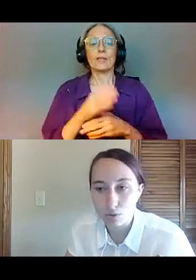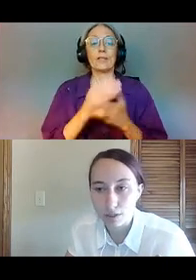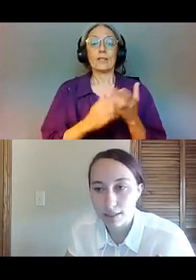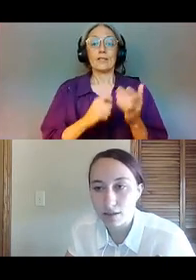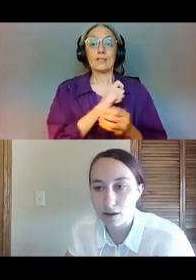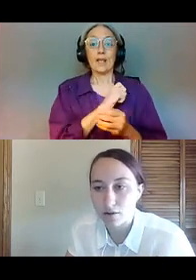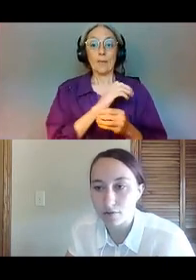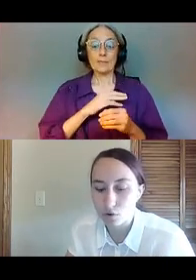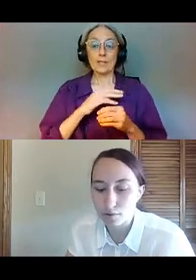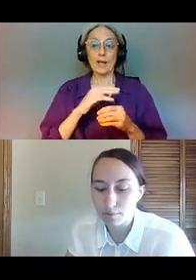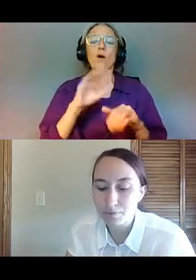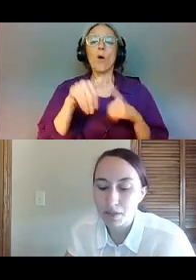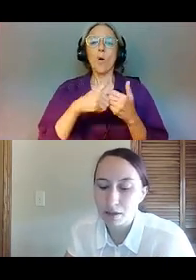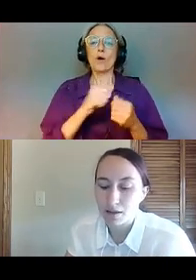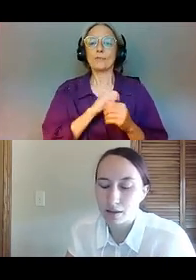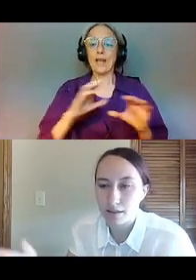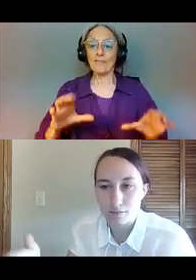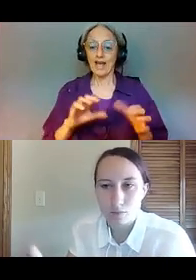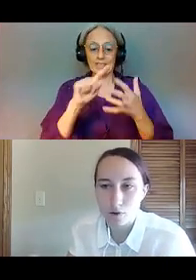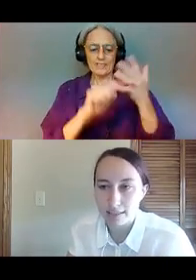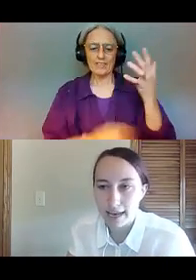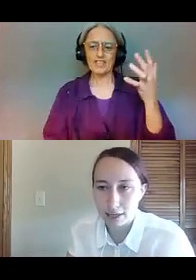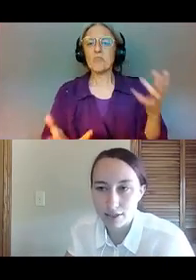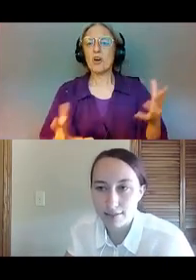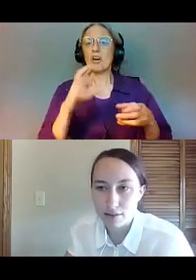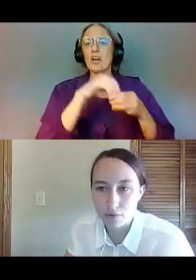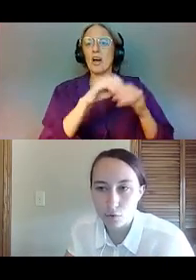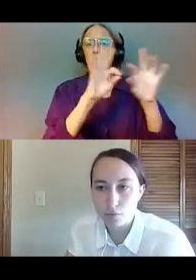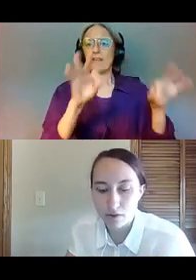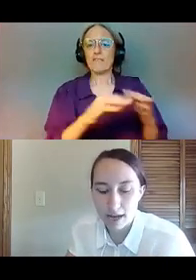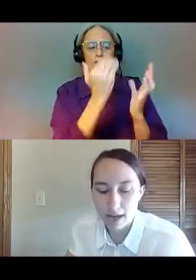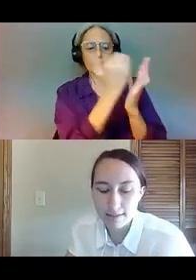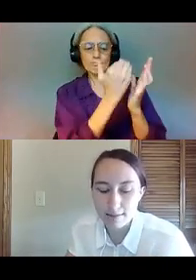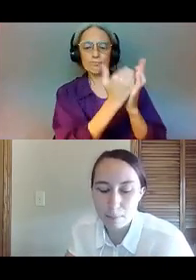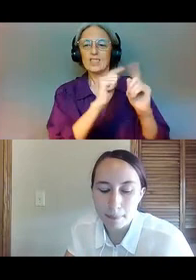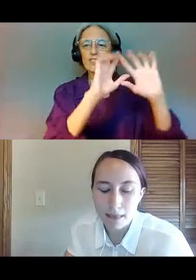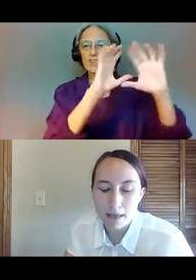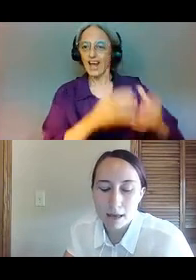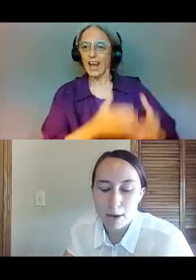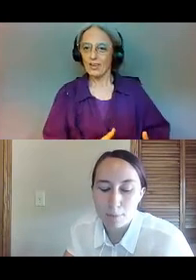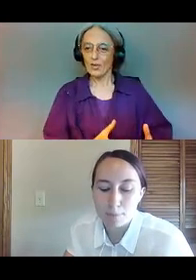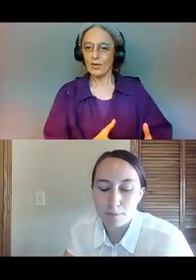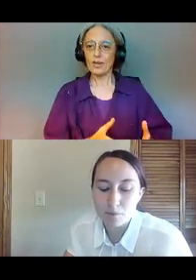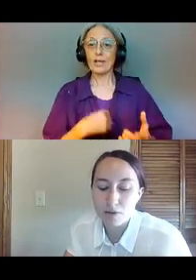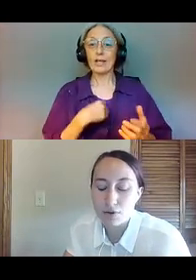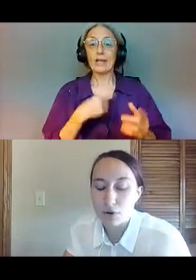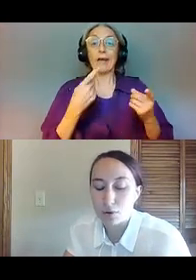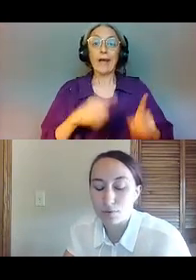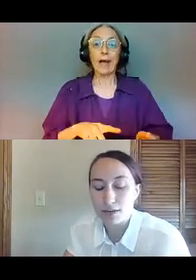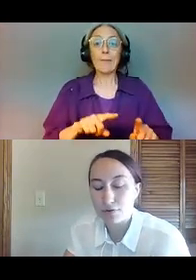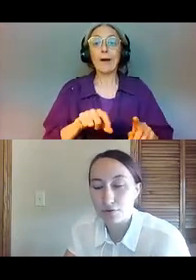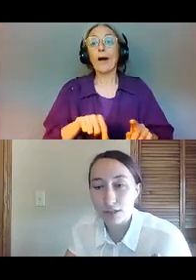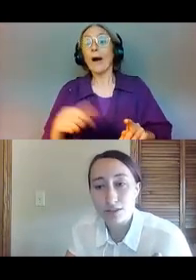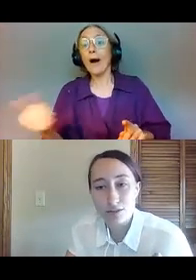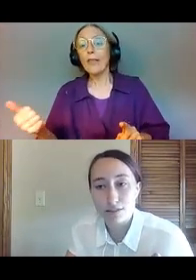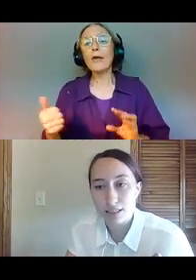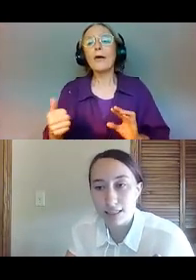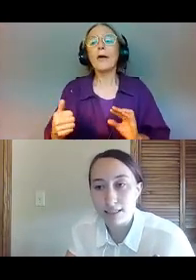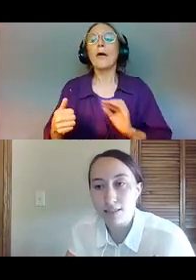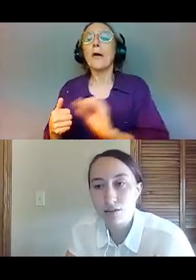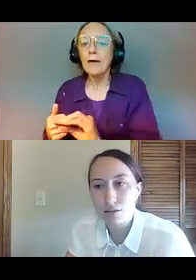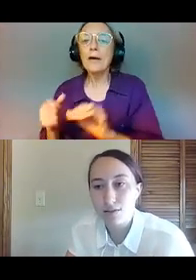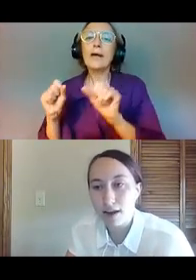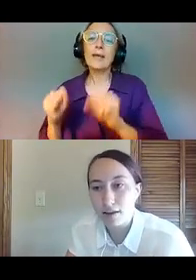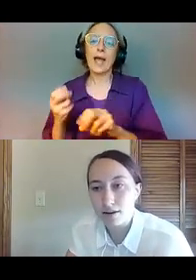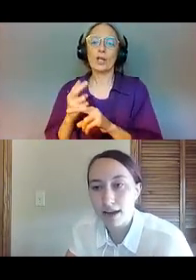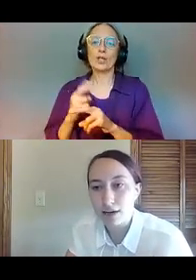already included on the form, all the categories that the form provides. So if you feel you still